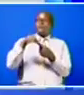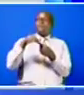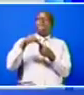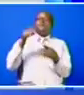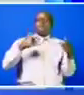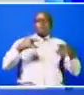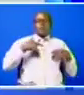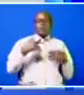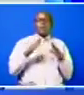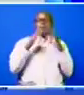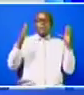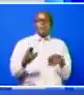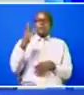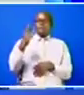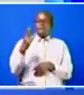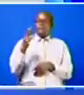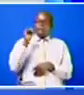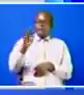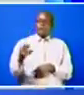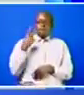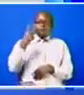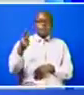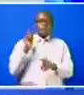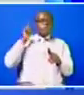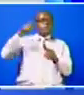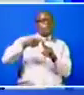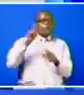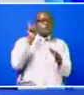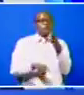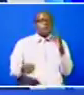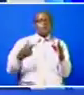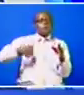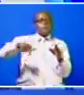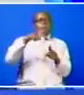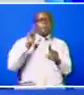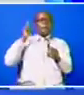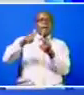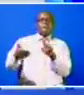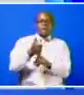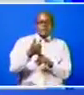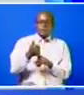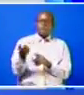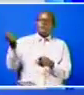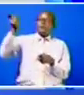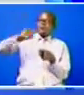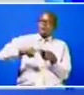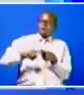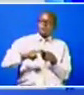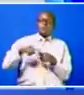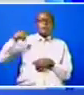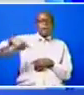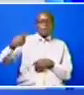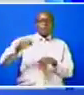Four is concerned. And even if you look towards what we'd like to achieve, where we'd like to increase our